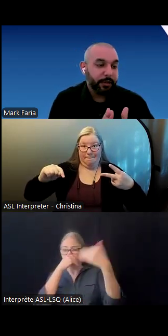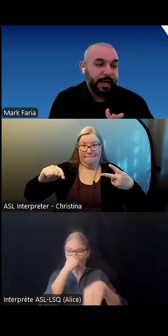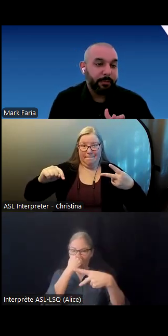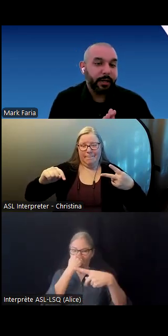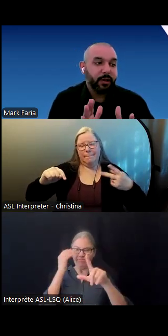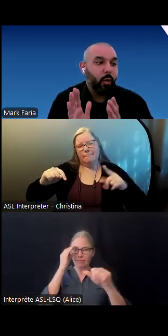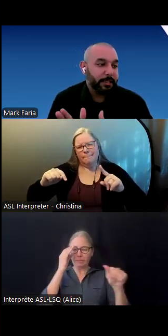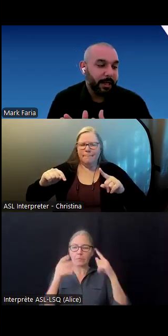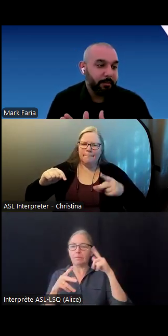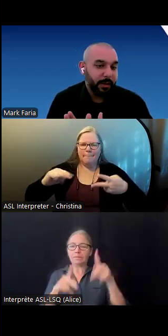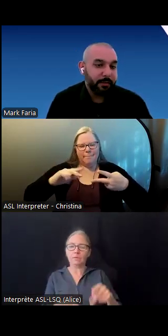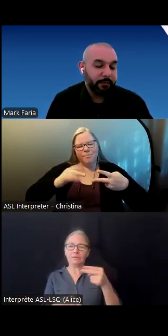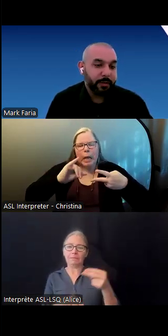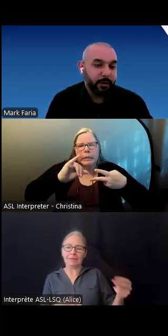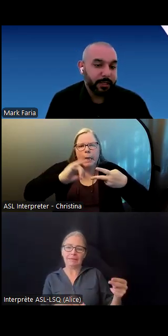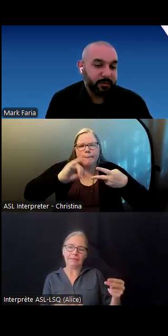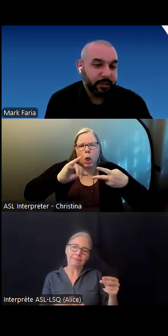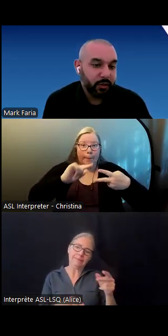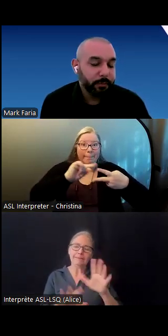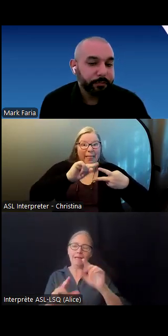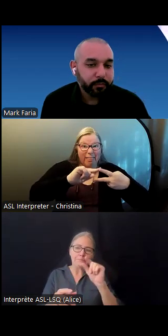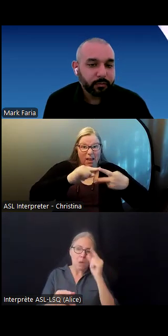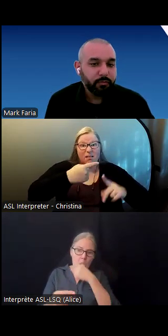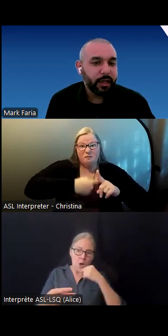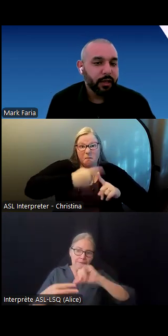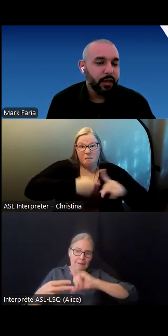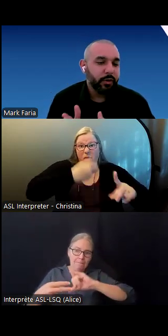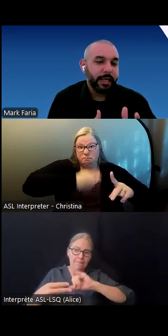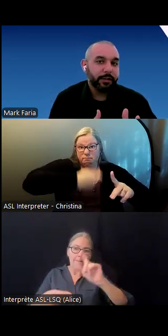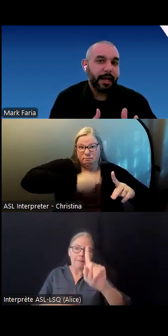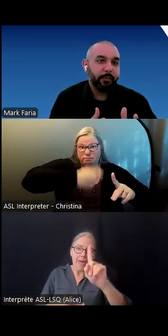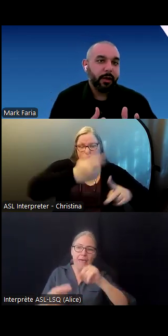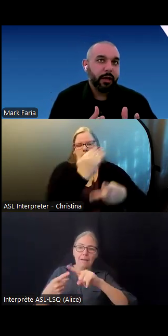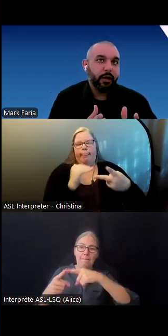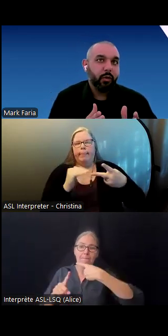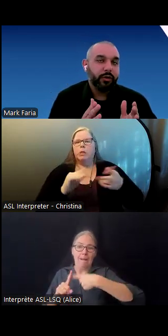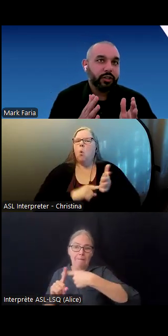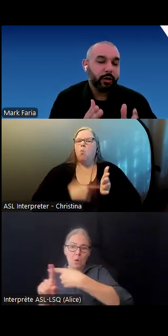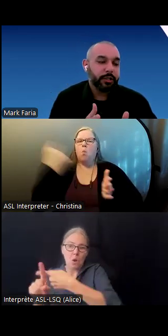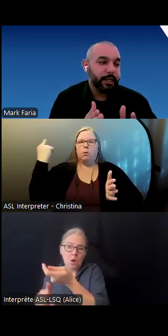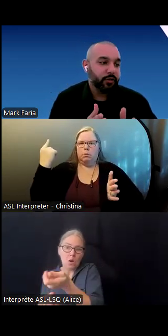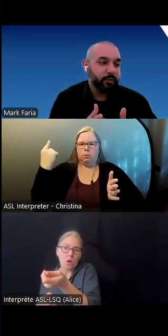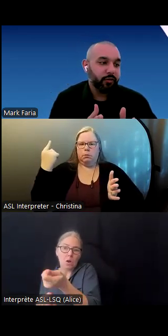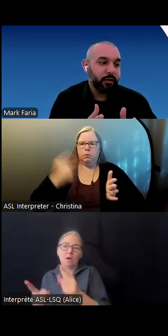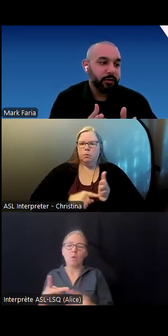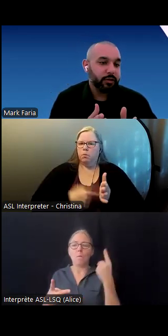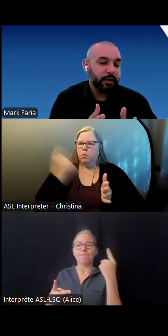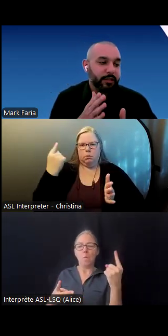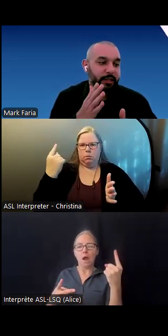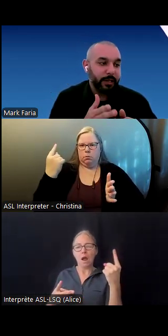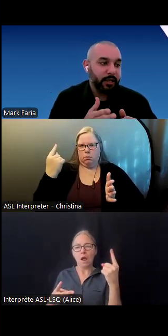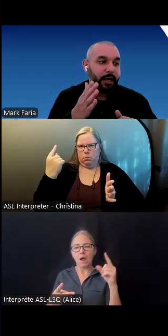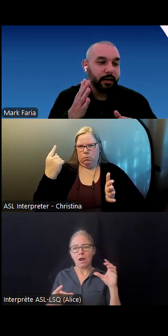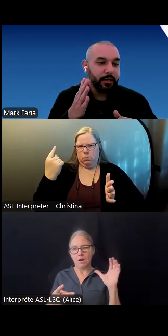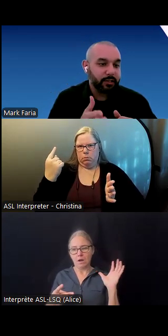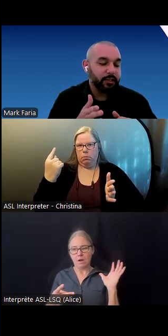from the LDAP, but it's a one-time payment from the RDSP. So with the LDAP, when you start taking those withdrawals, it's